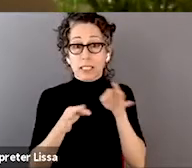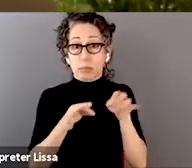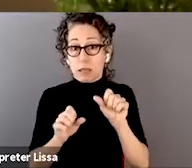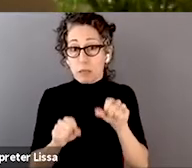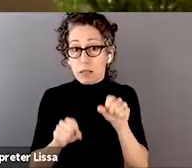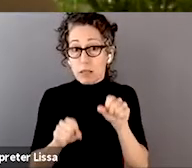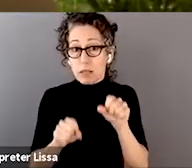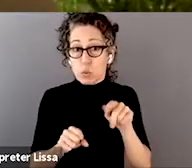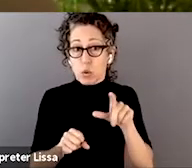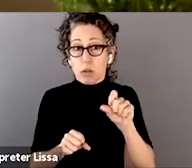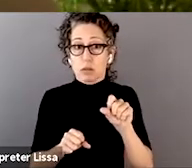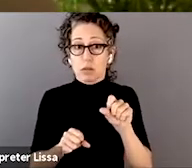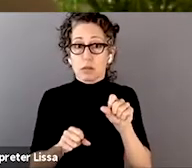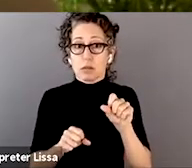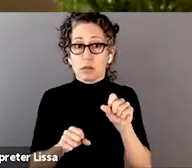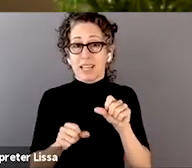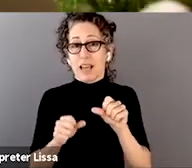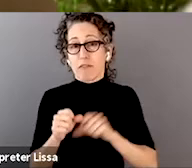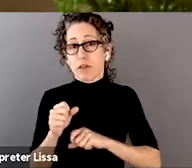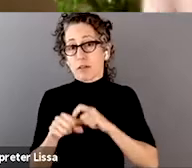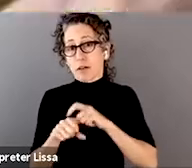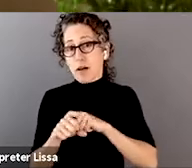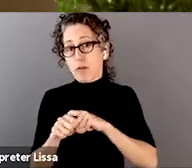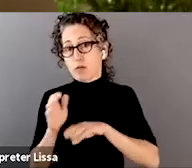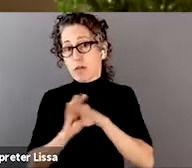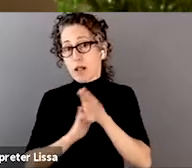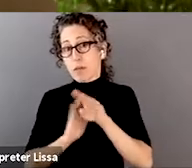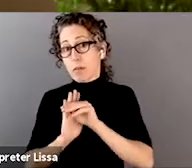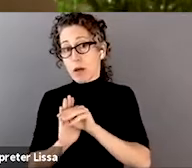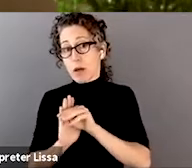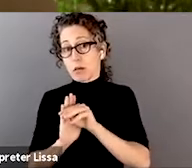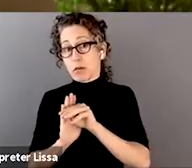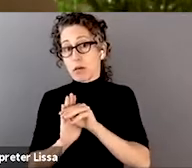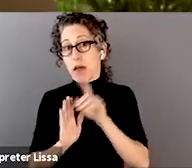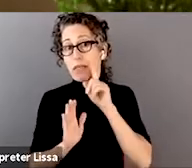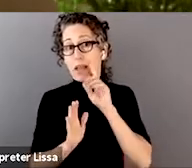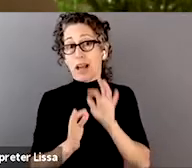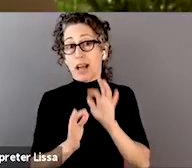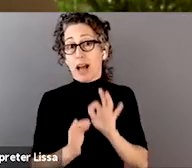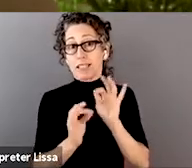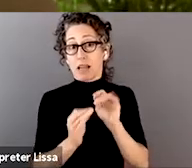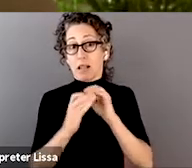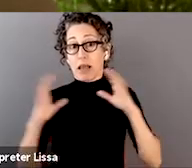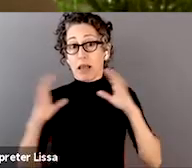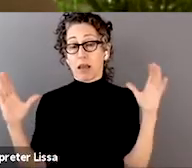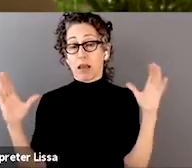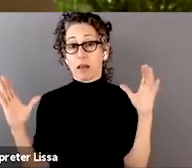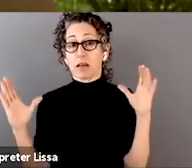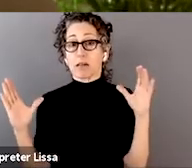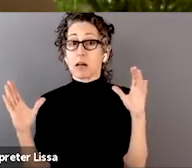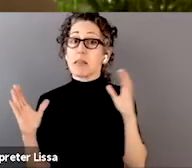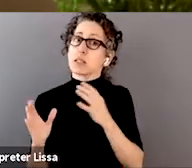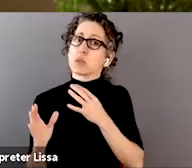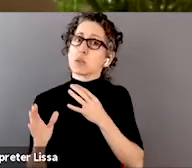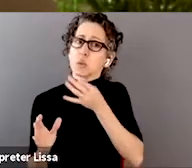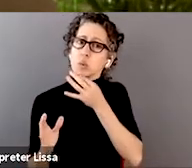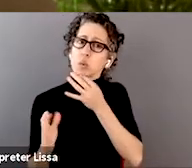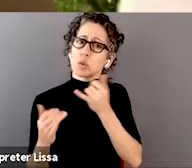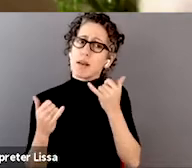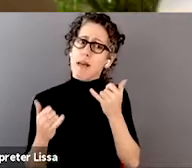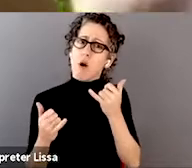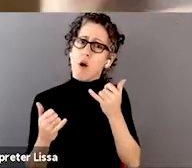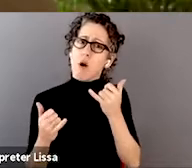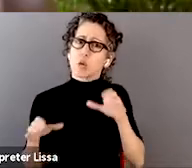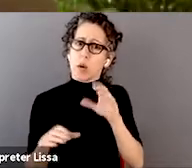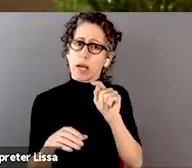every time a model is developed, ideally, I think we are getting to that point. I think there is now enough critical mass in